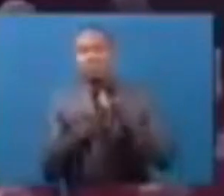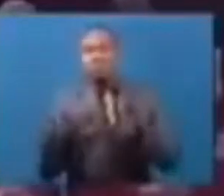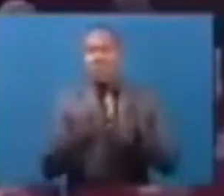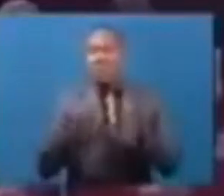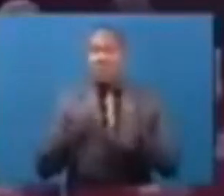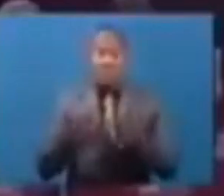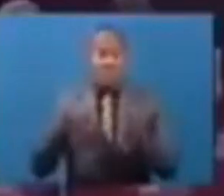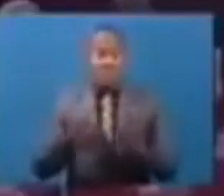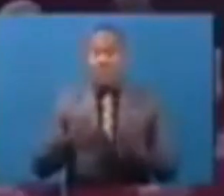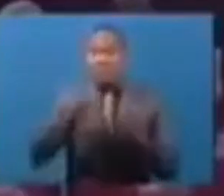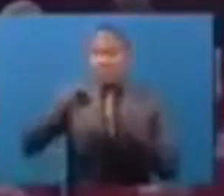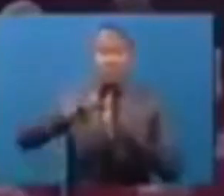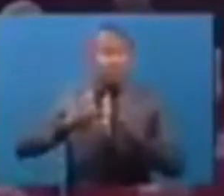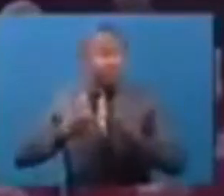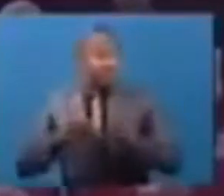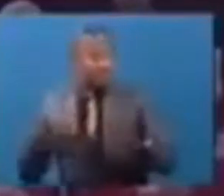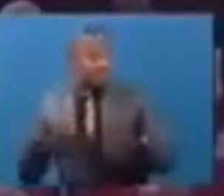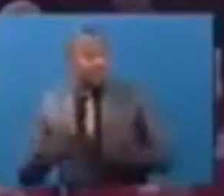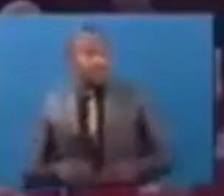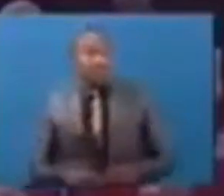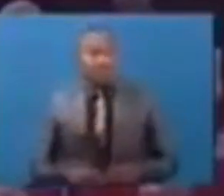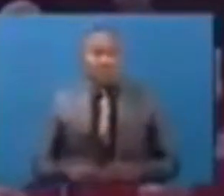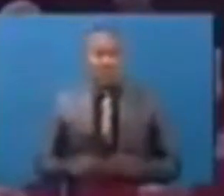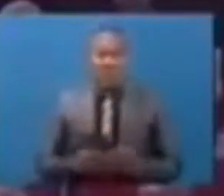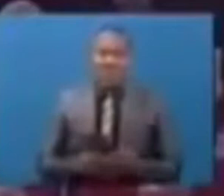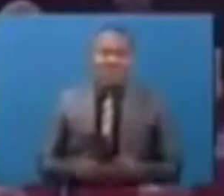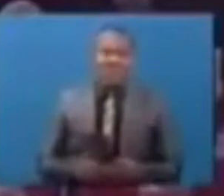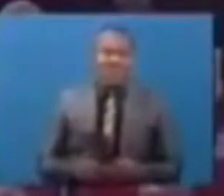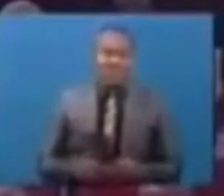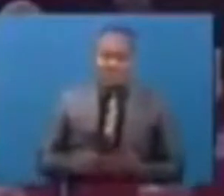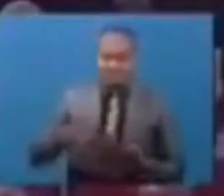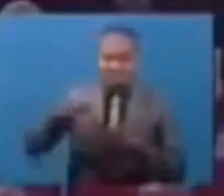dismiss the claims relating to duplicate serial numbers,